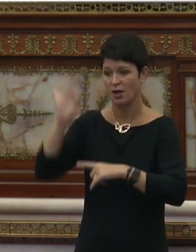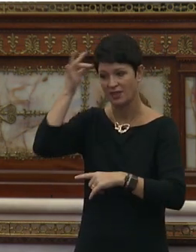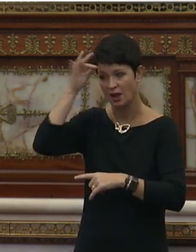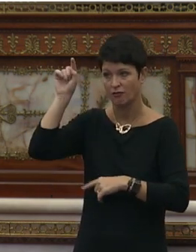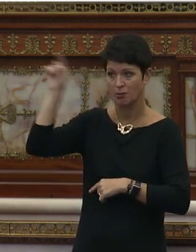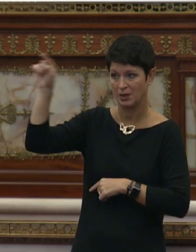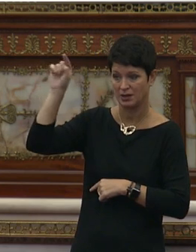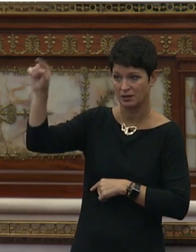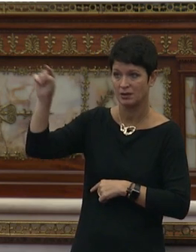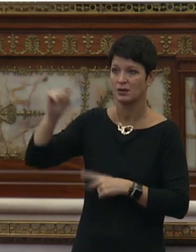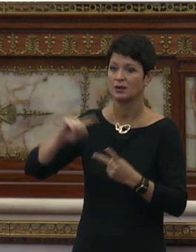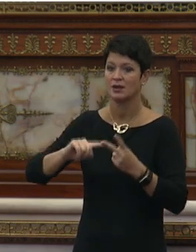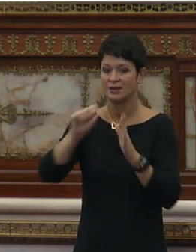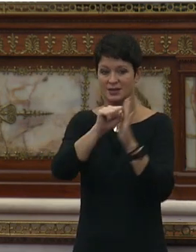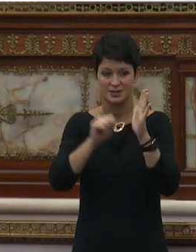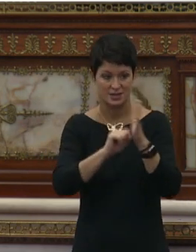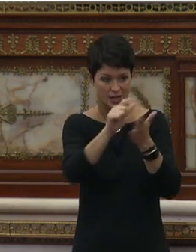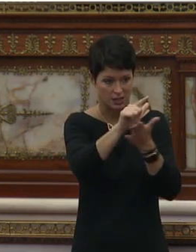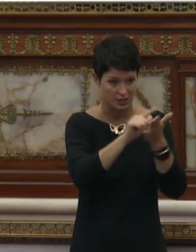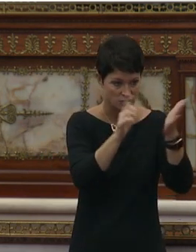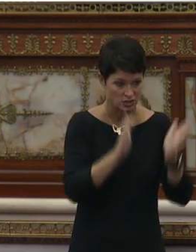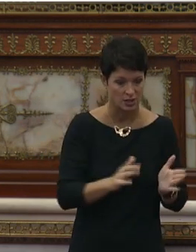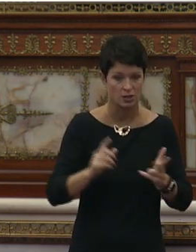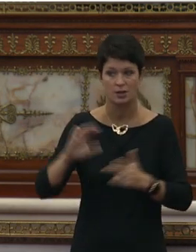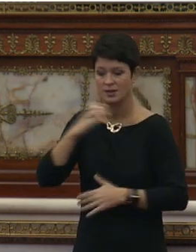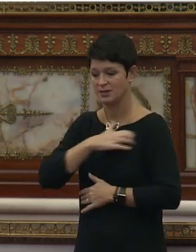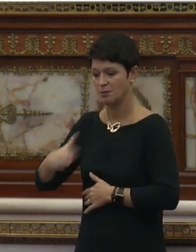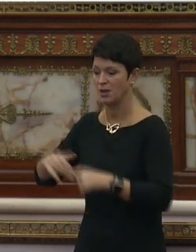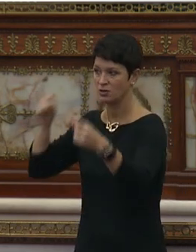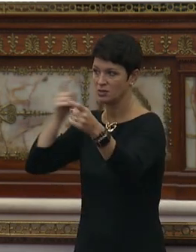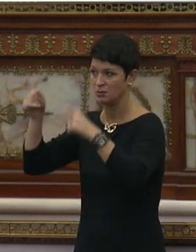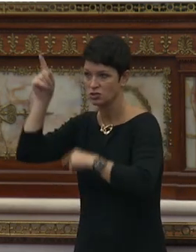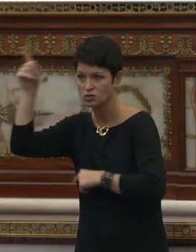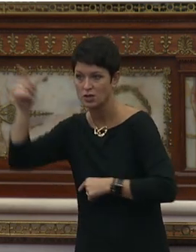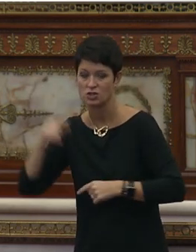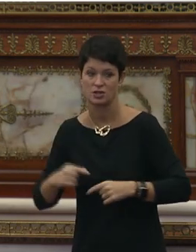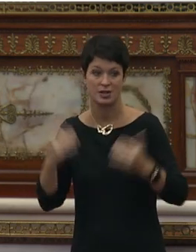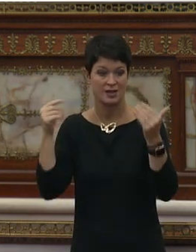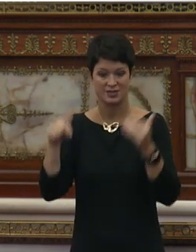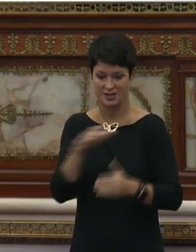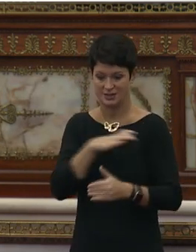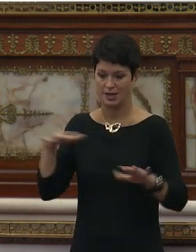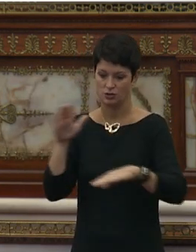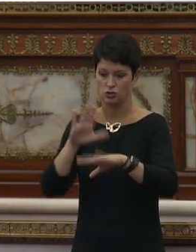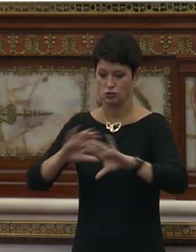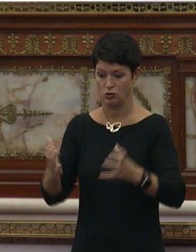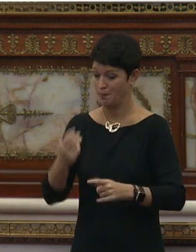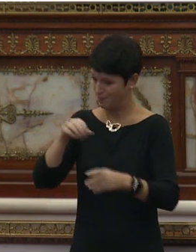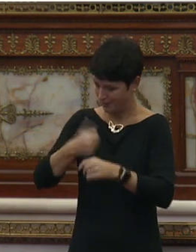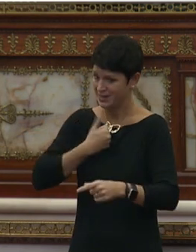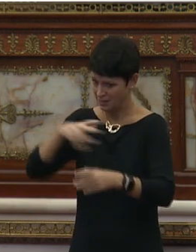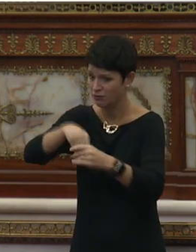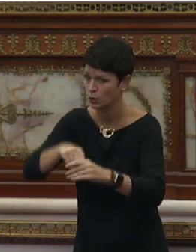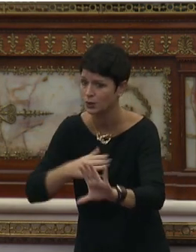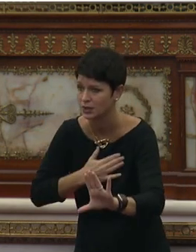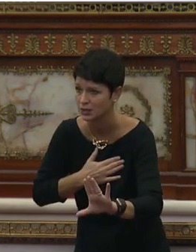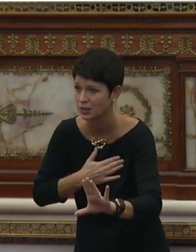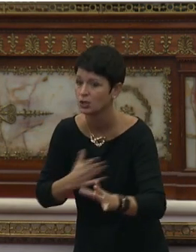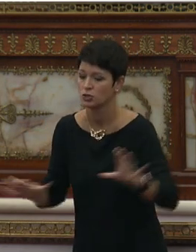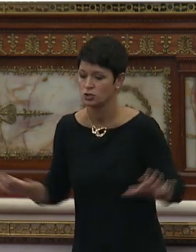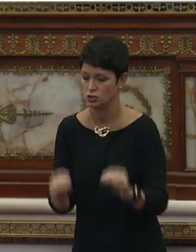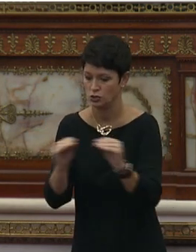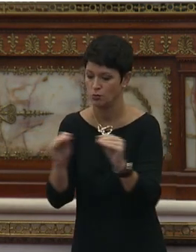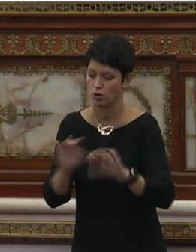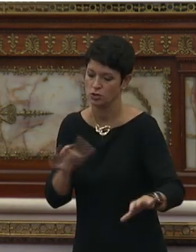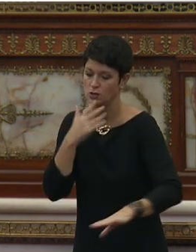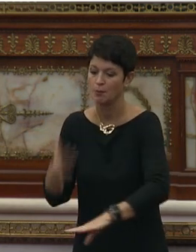government, the state legislature, on the mayor's administration, on this council body, myself included, to do more and